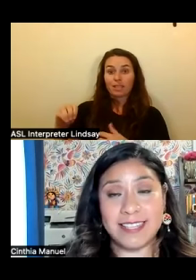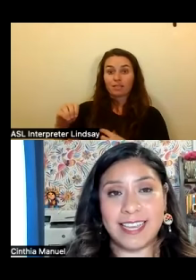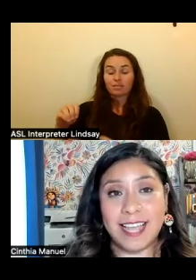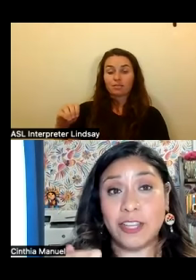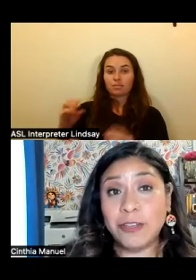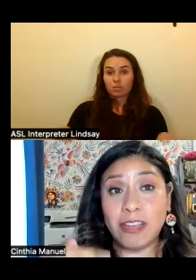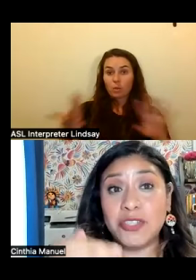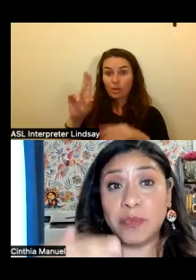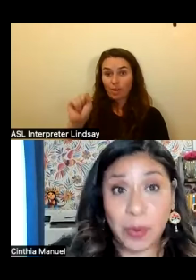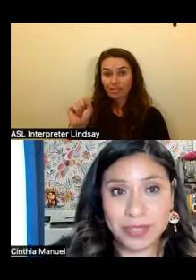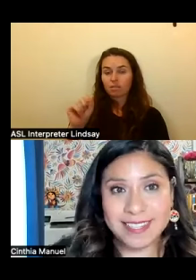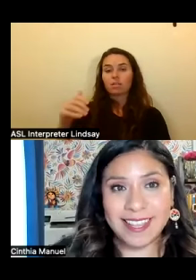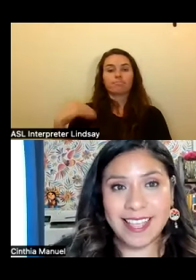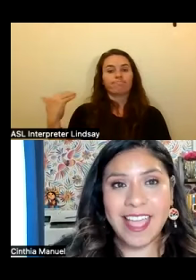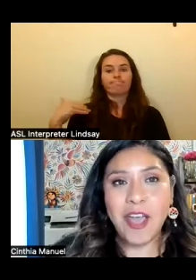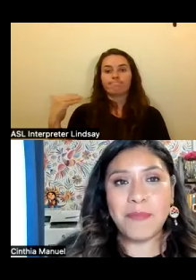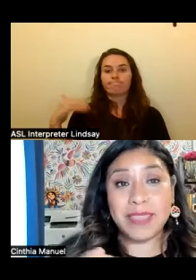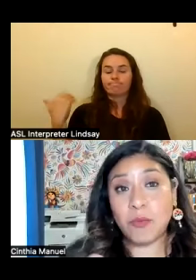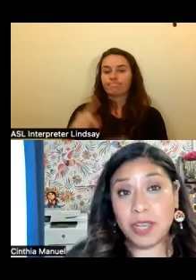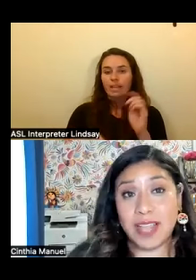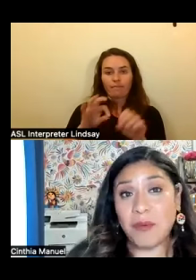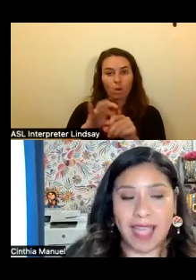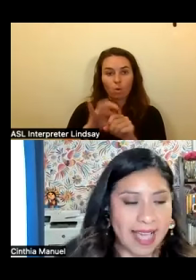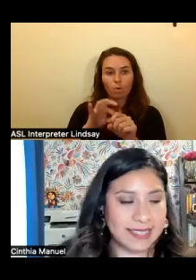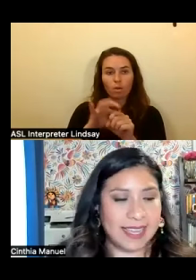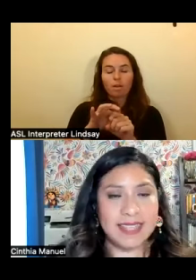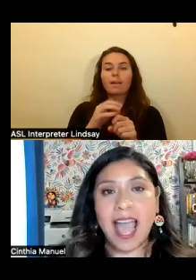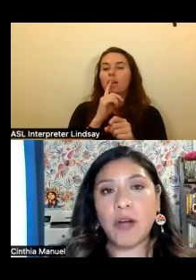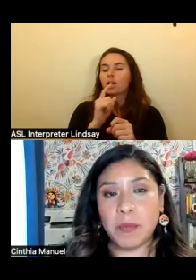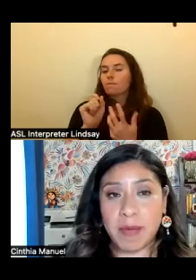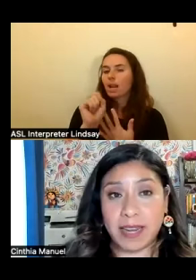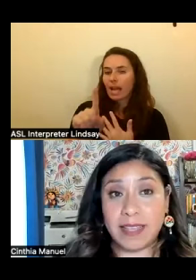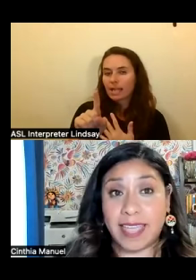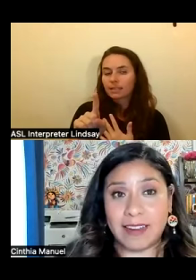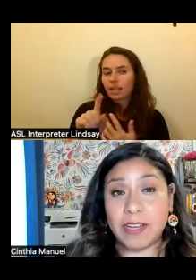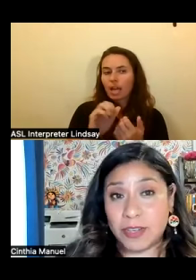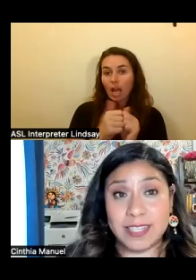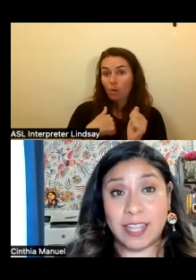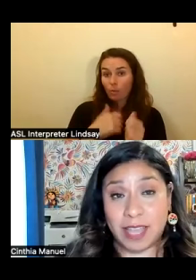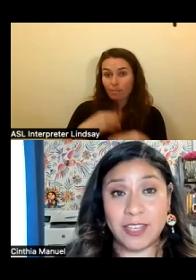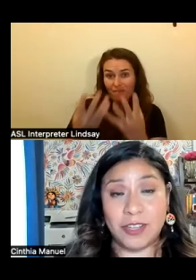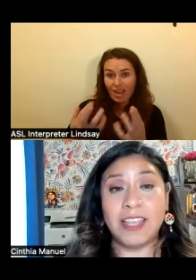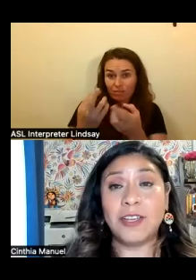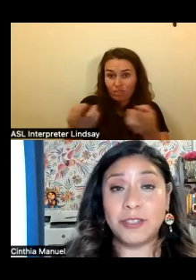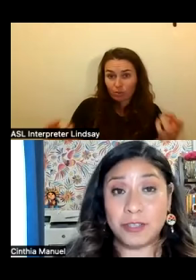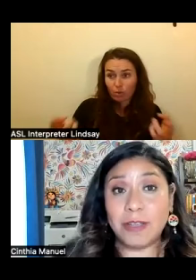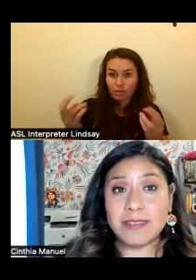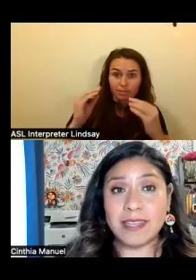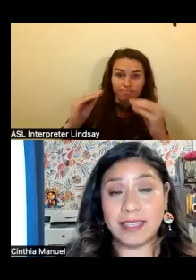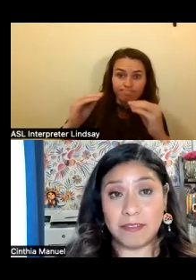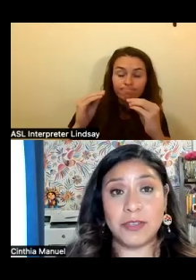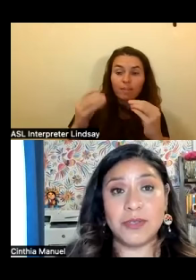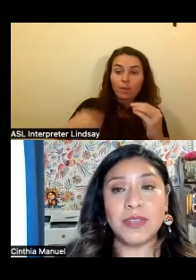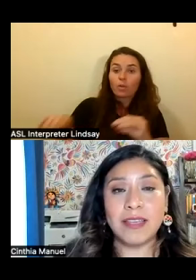United States are too young to vote. But then the question I want to ask is, how are we providing, again, resources and education to